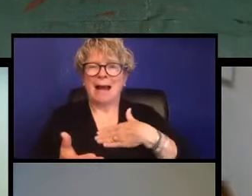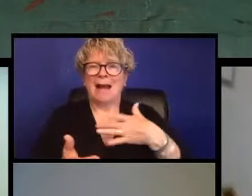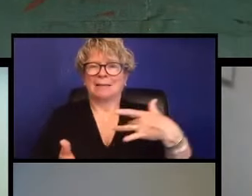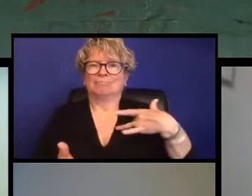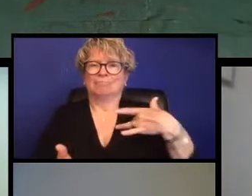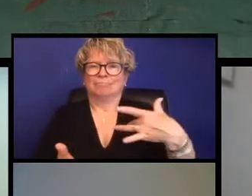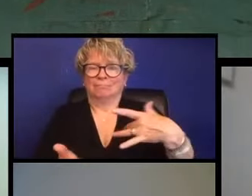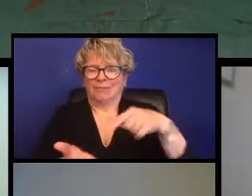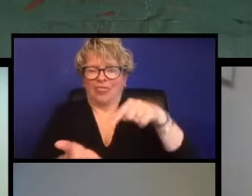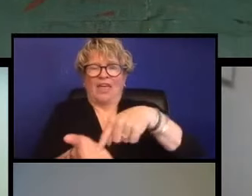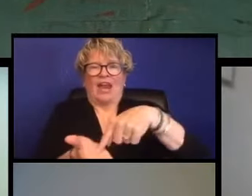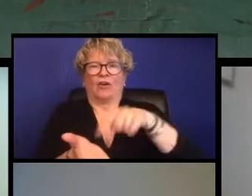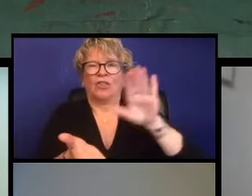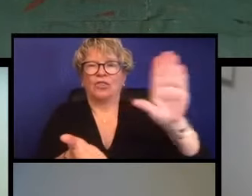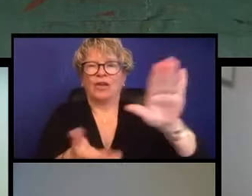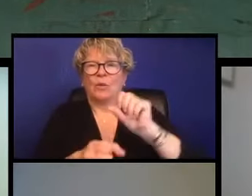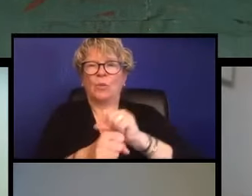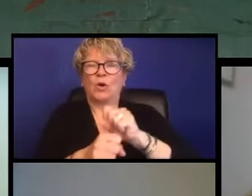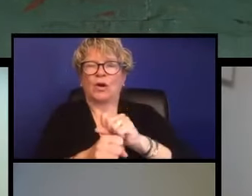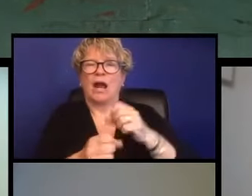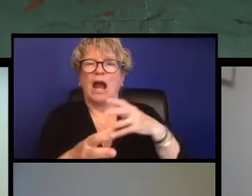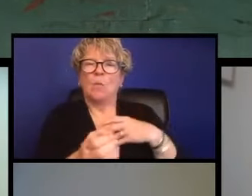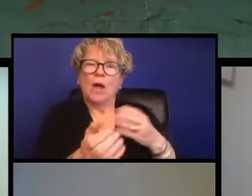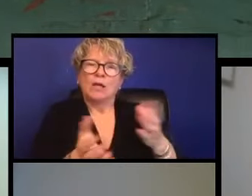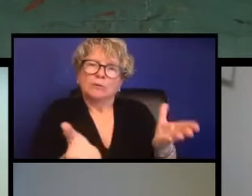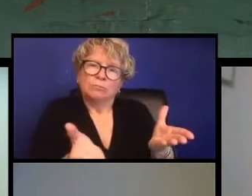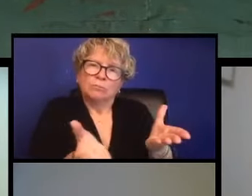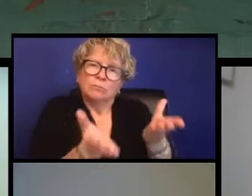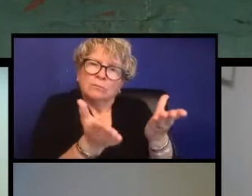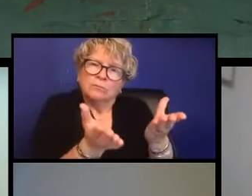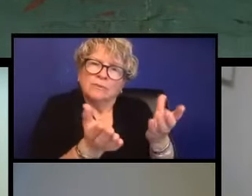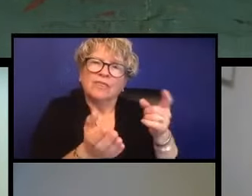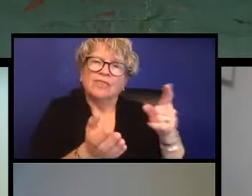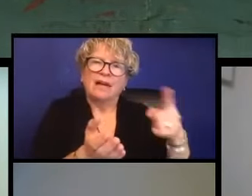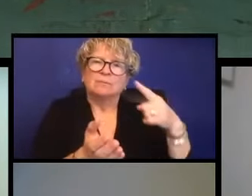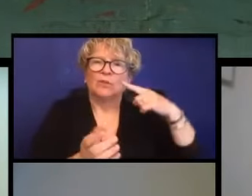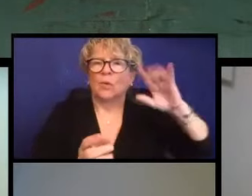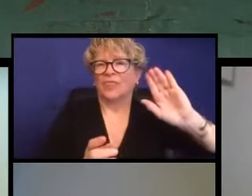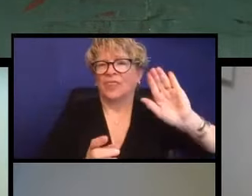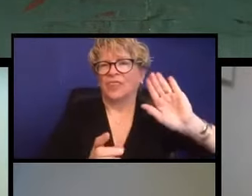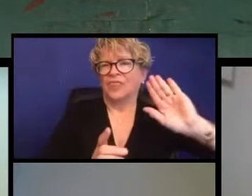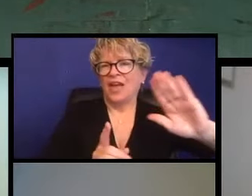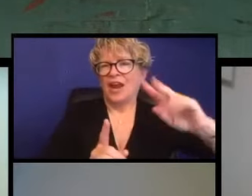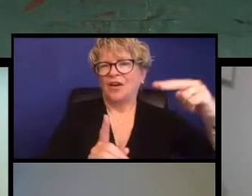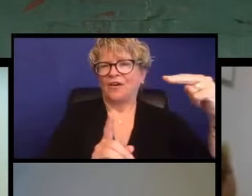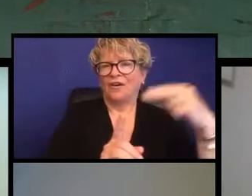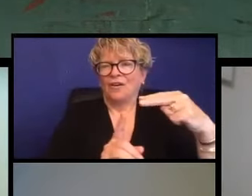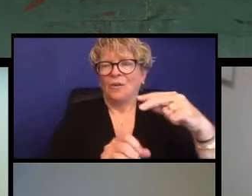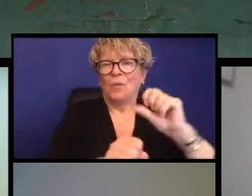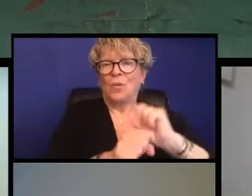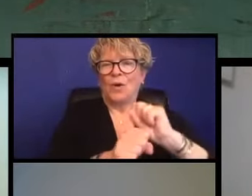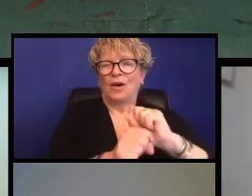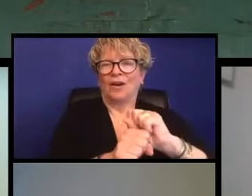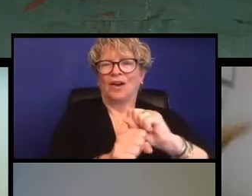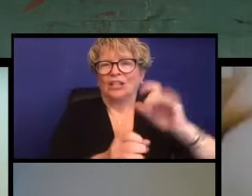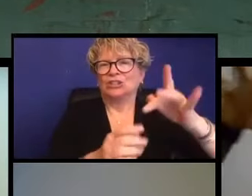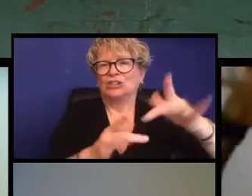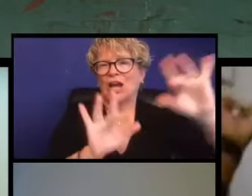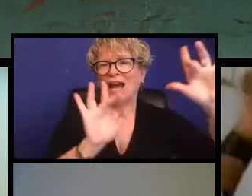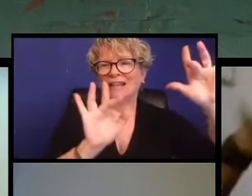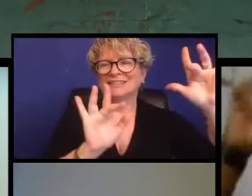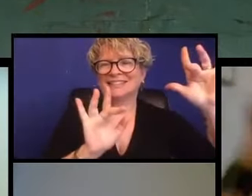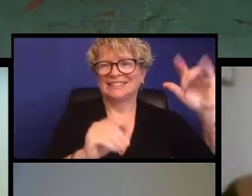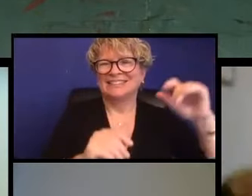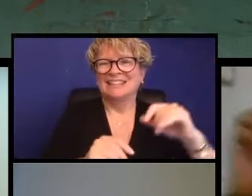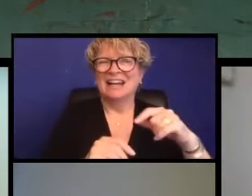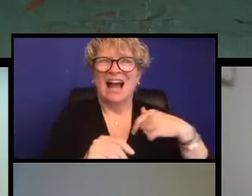you are shining. I want to be the you know, the reflective surface that shines